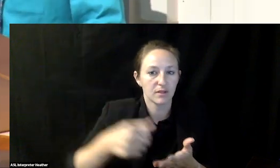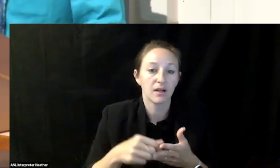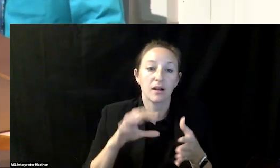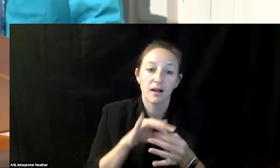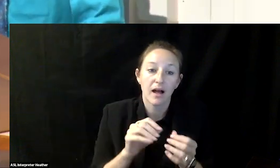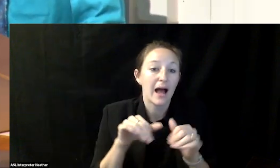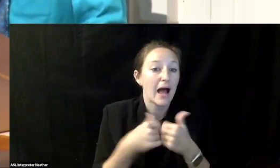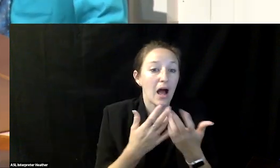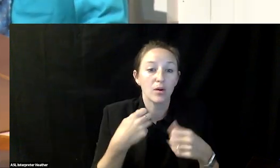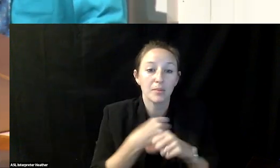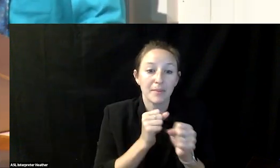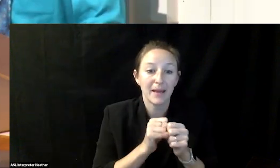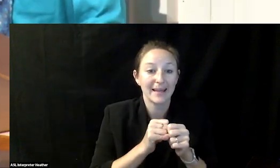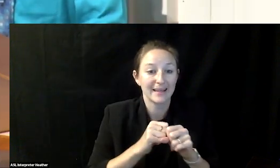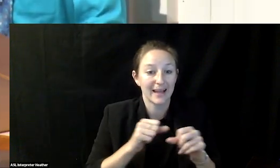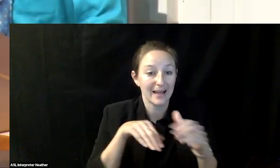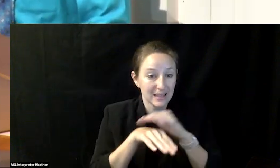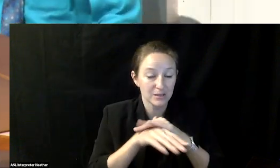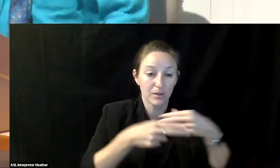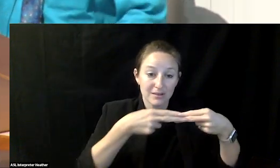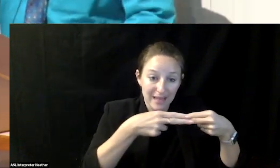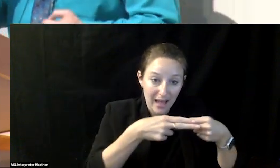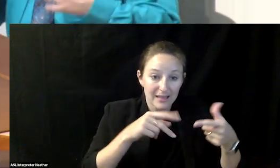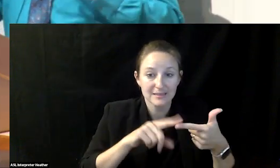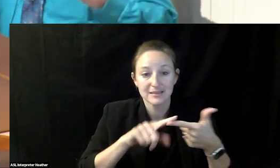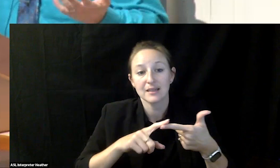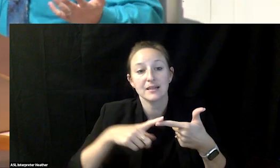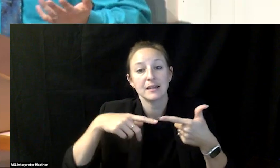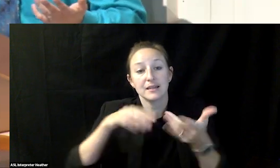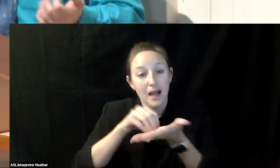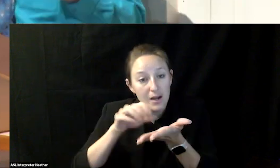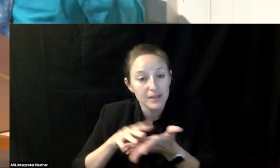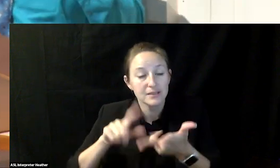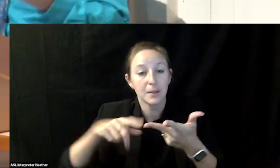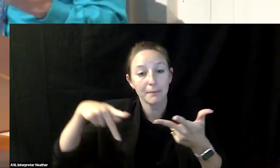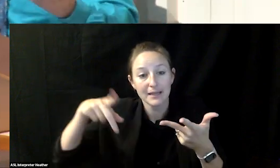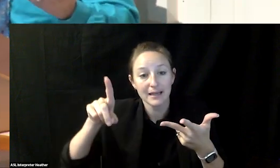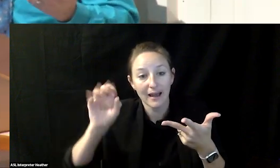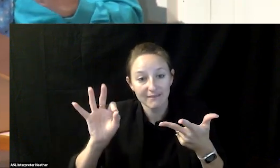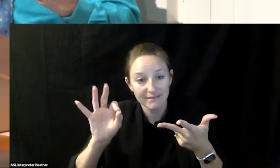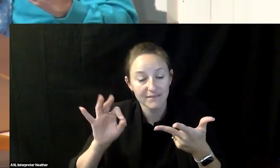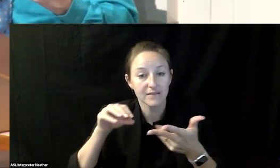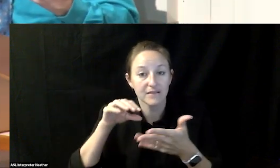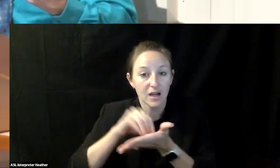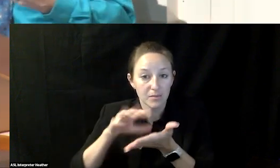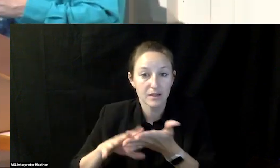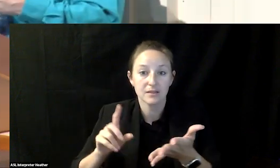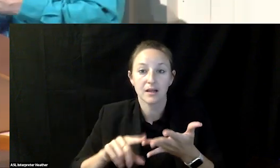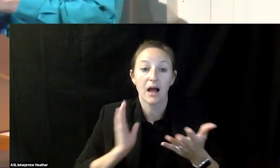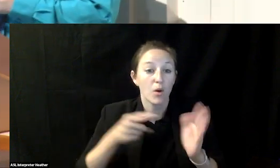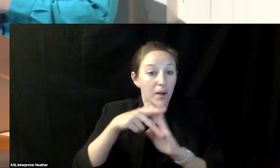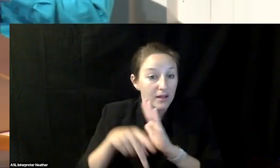or slide decks, PDF documents, about our policies, testing your content for